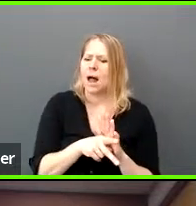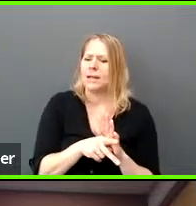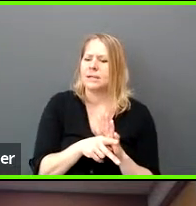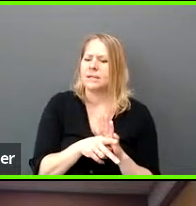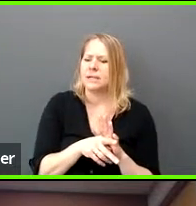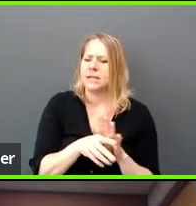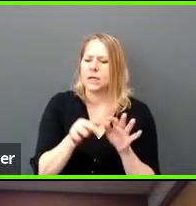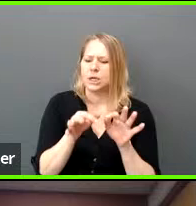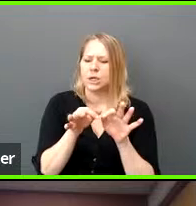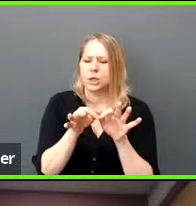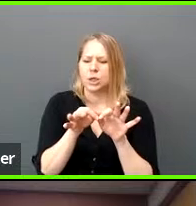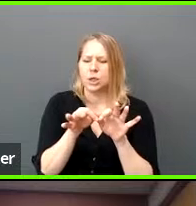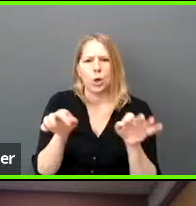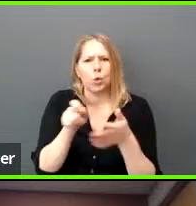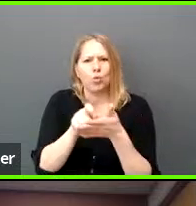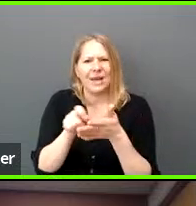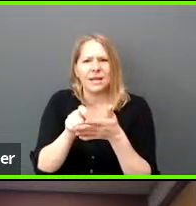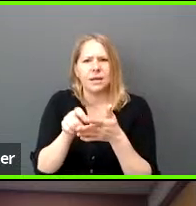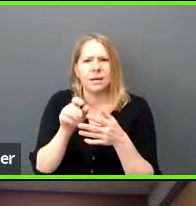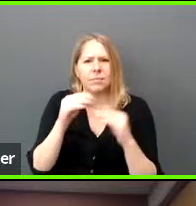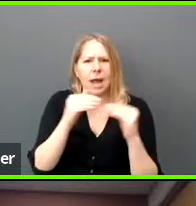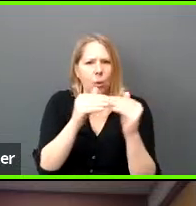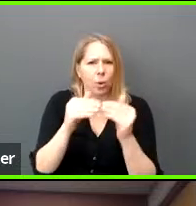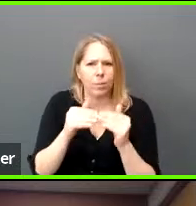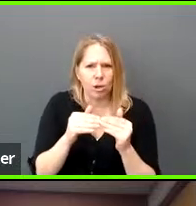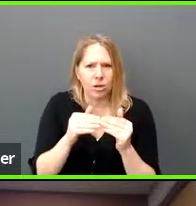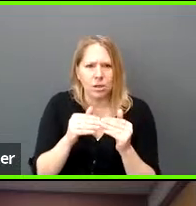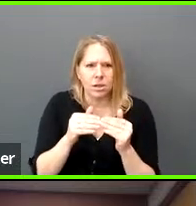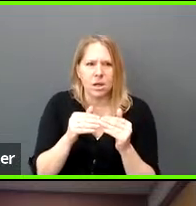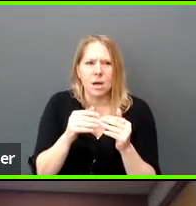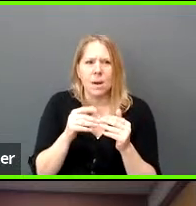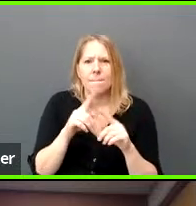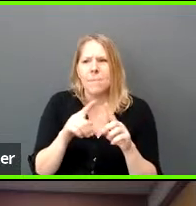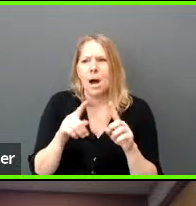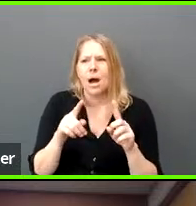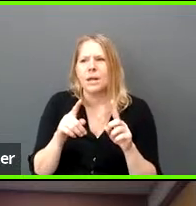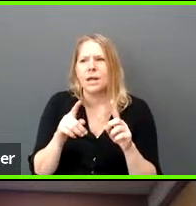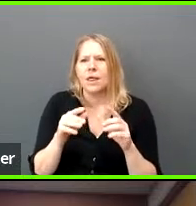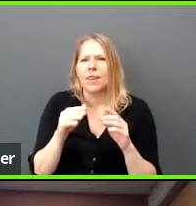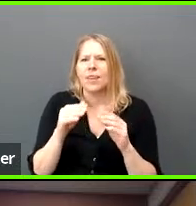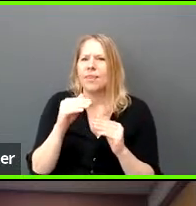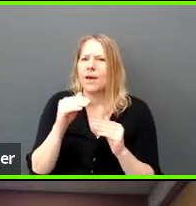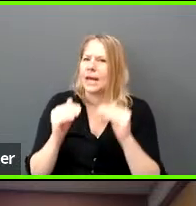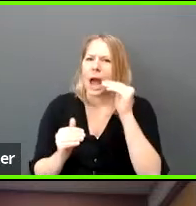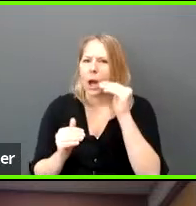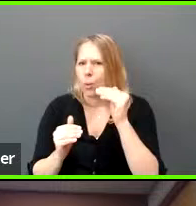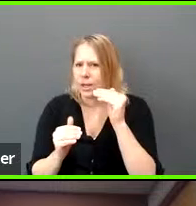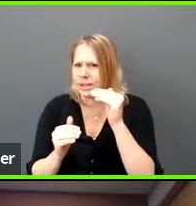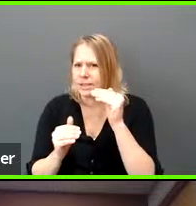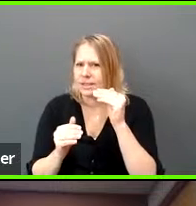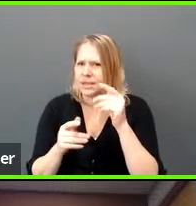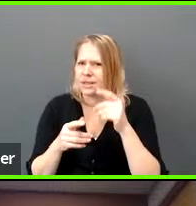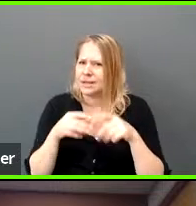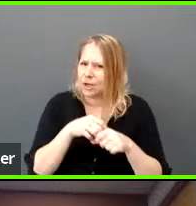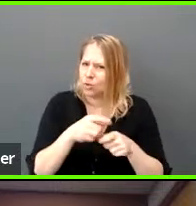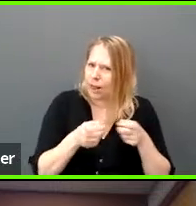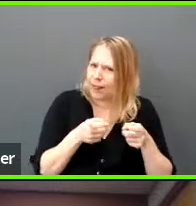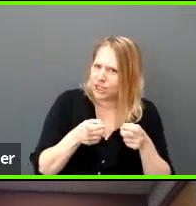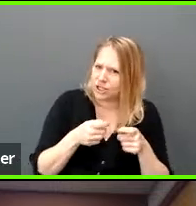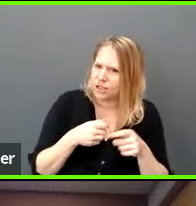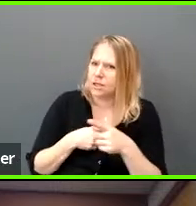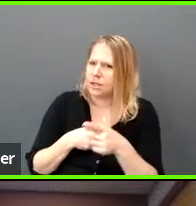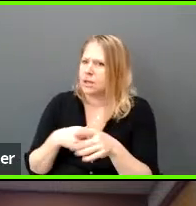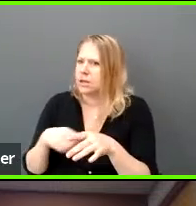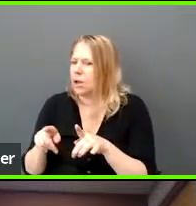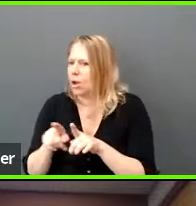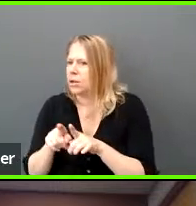written equitable. And so it's not necessarily the policy, but you find your inequity is in the regulation. I was going to recommend that you also look at